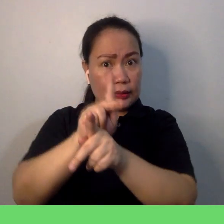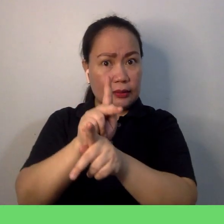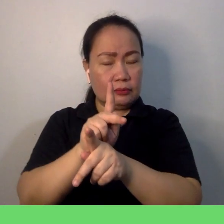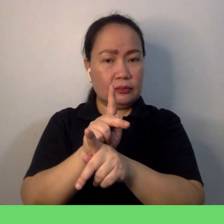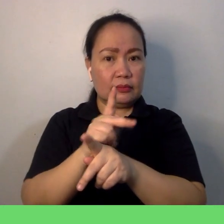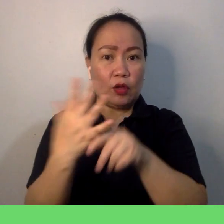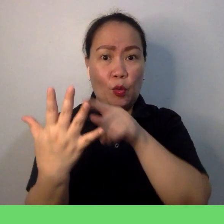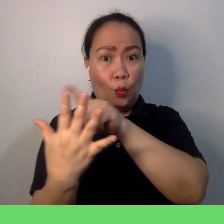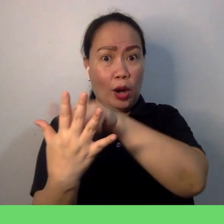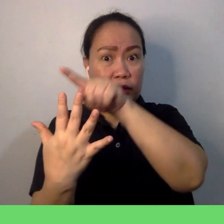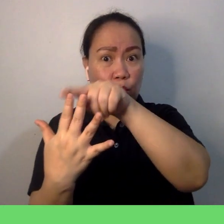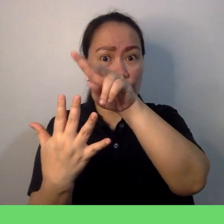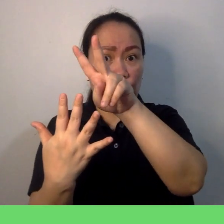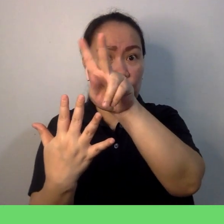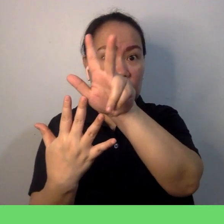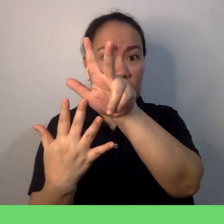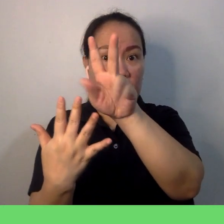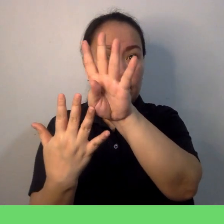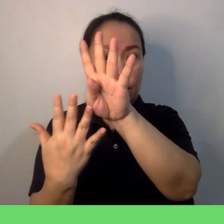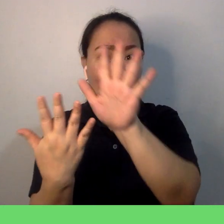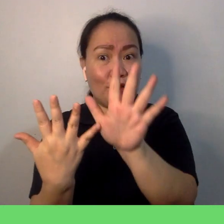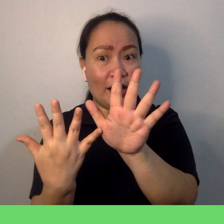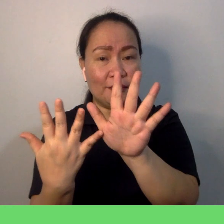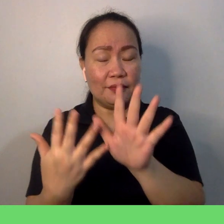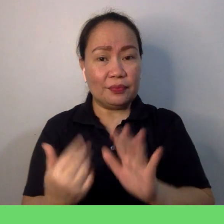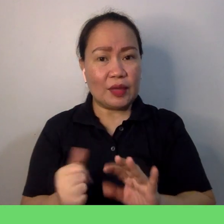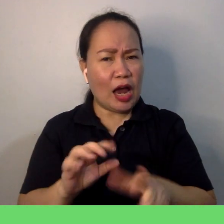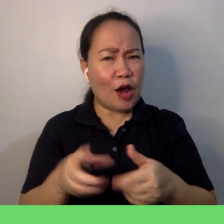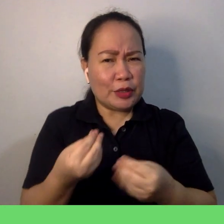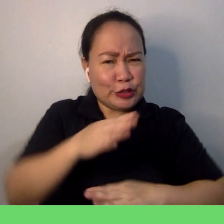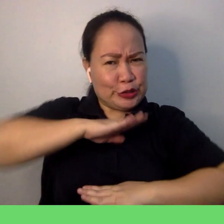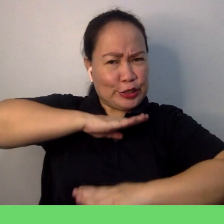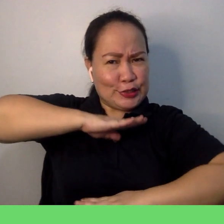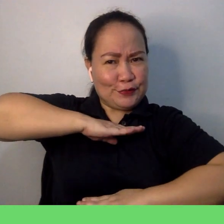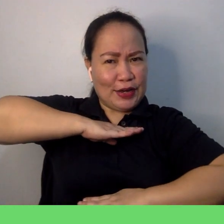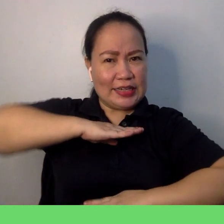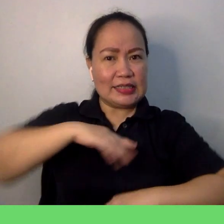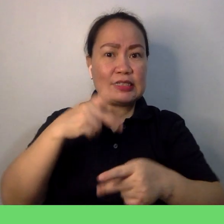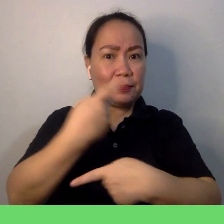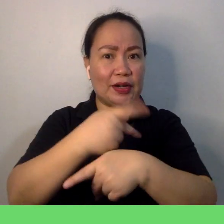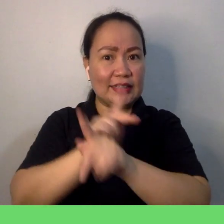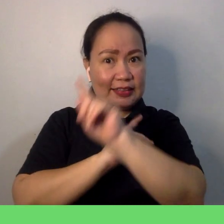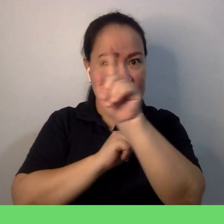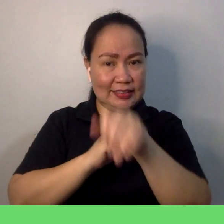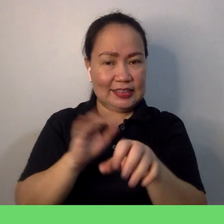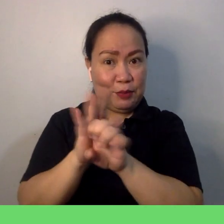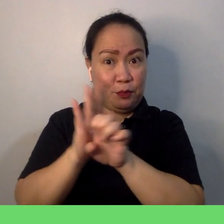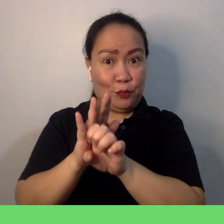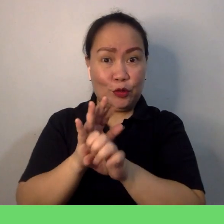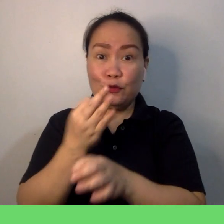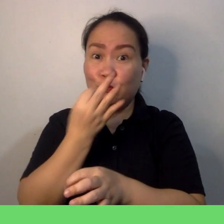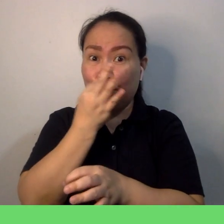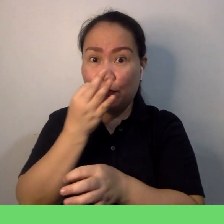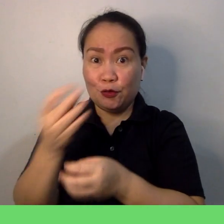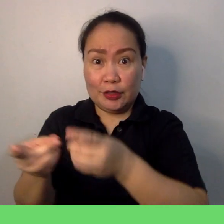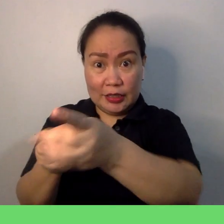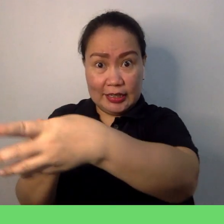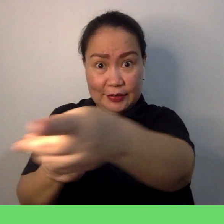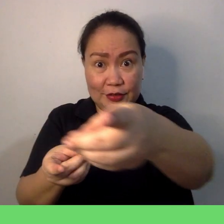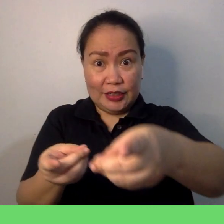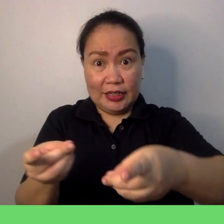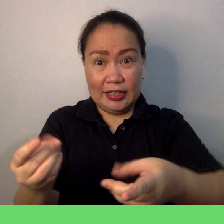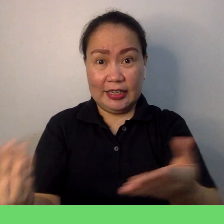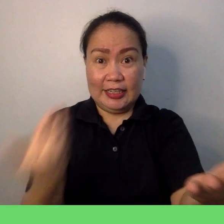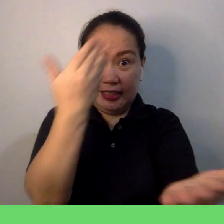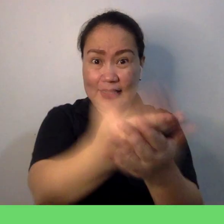madalas ginagamit to kapag sa mga delivery, yung sa mga food delivery, mga ganon. 'Di ba? Yung